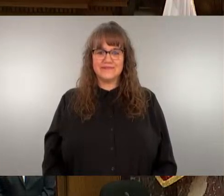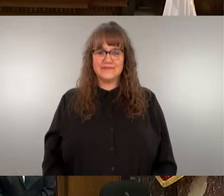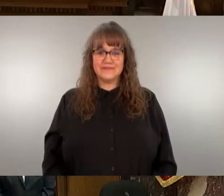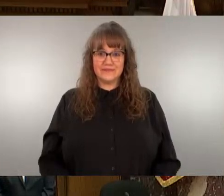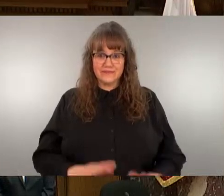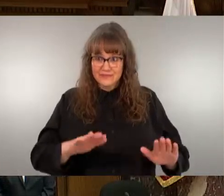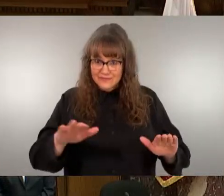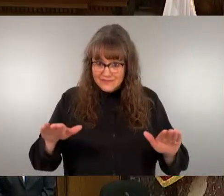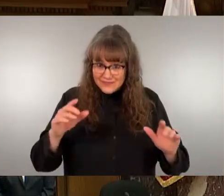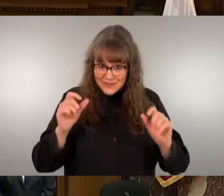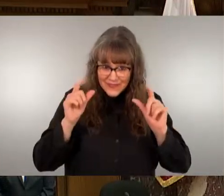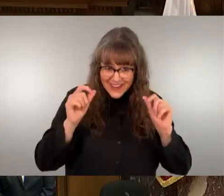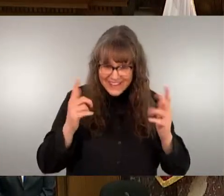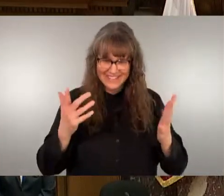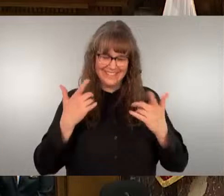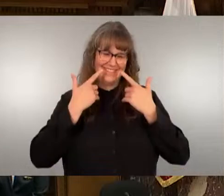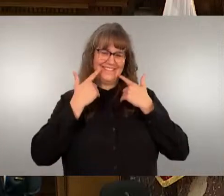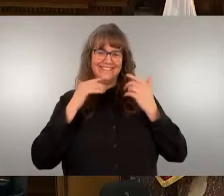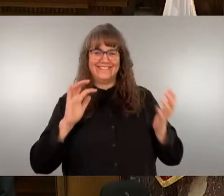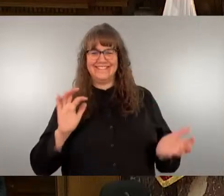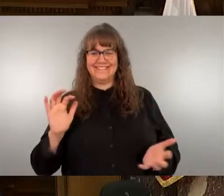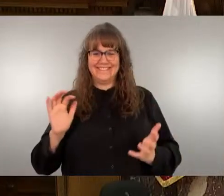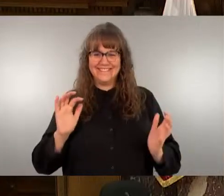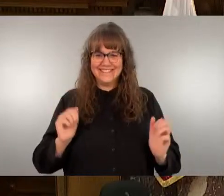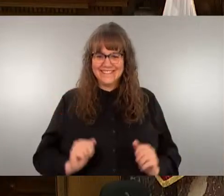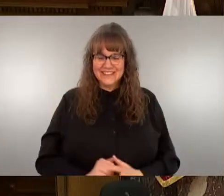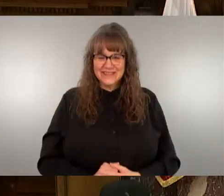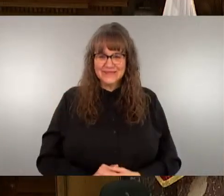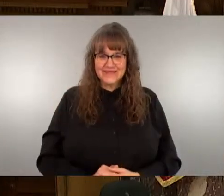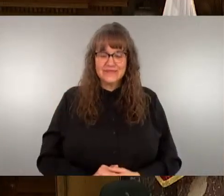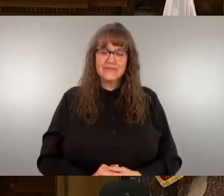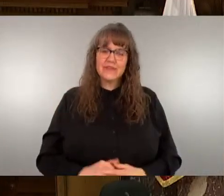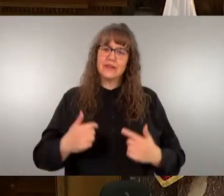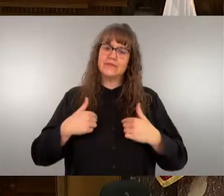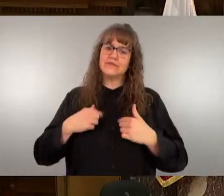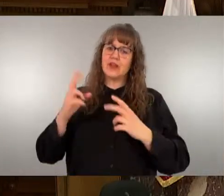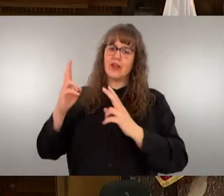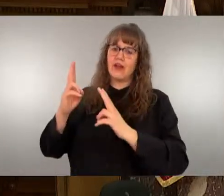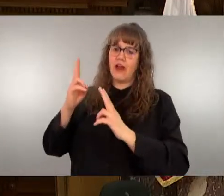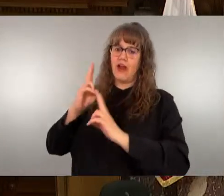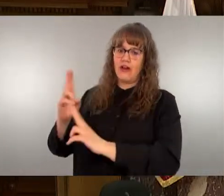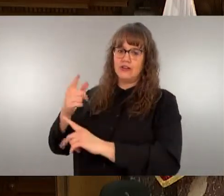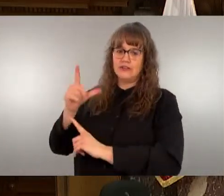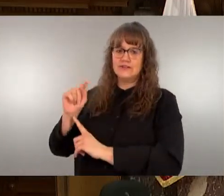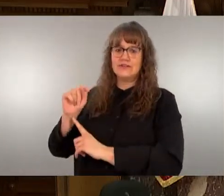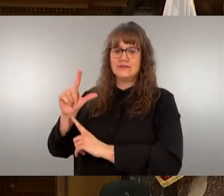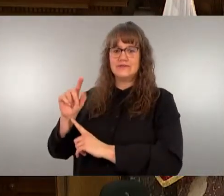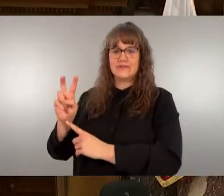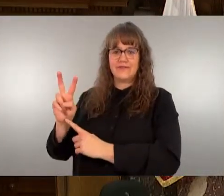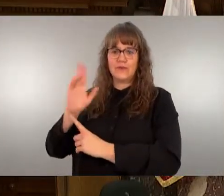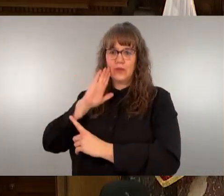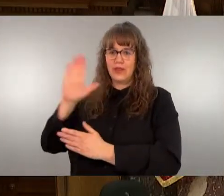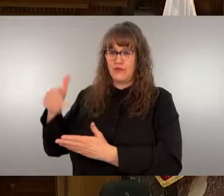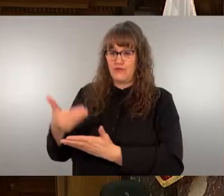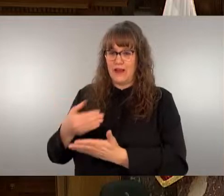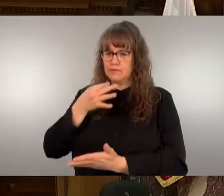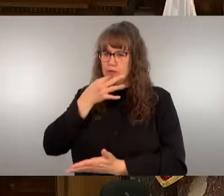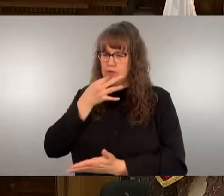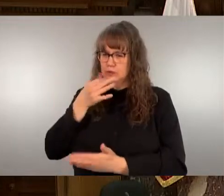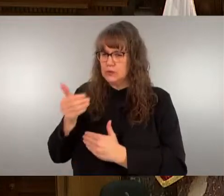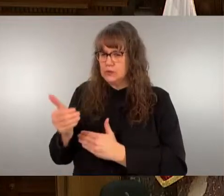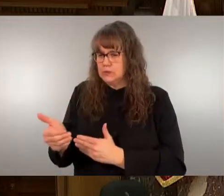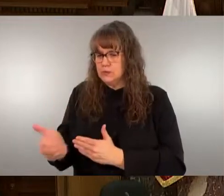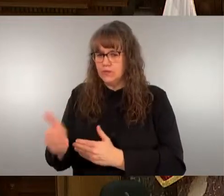Her Honor, the Lieutenant Governor will be arriving in the chamber shortly, momentarily. We are also honored to have the